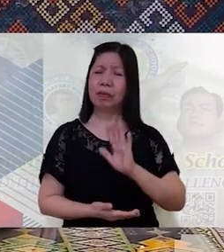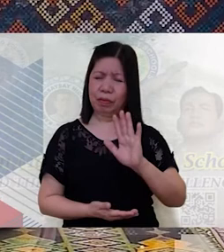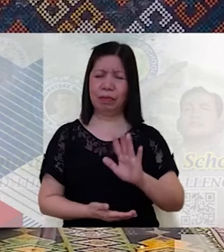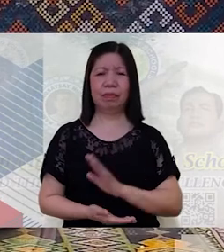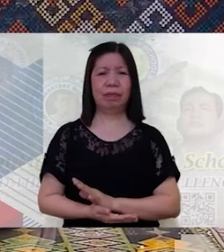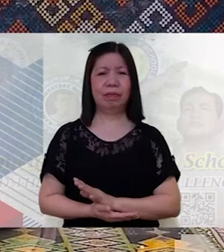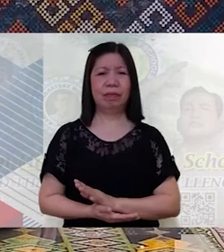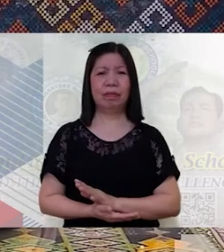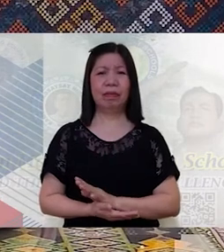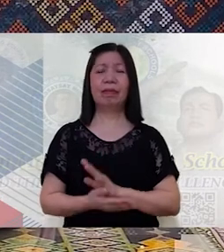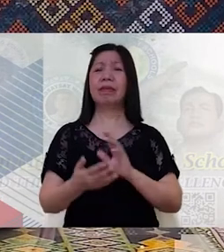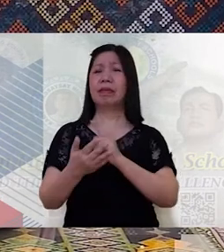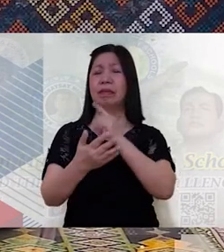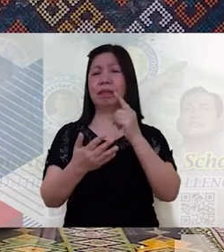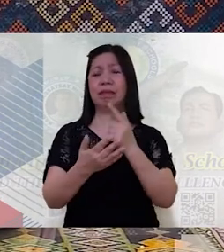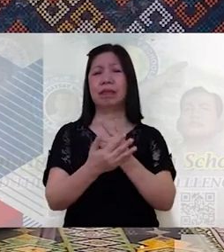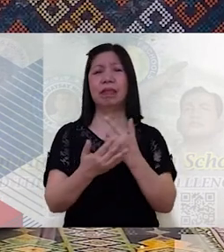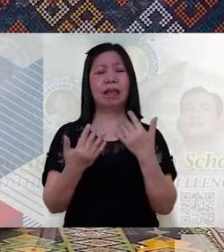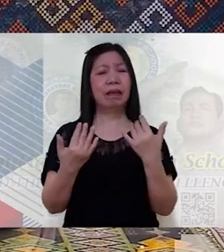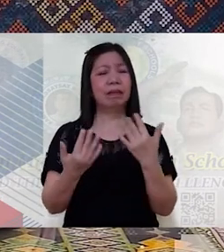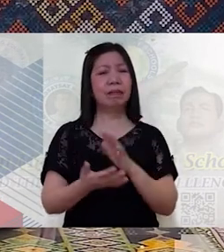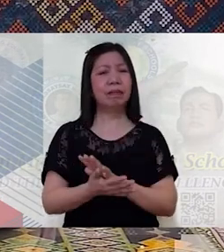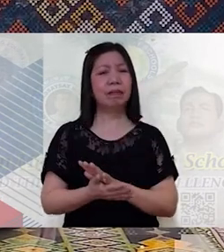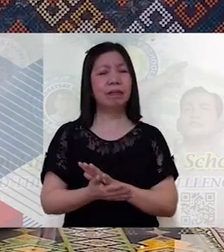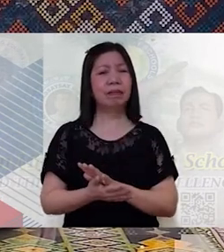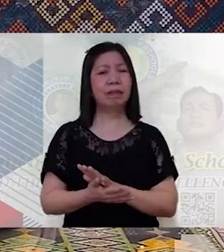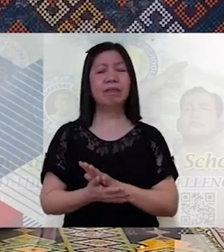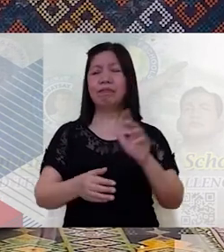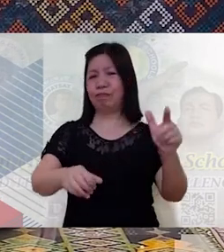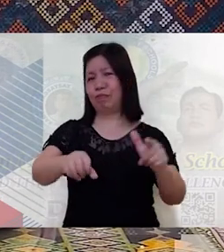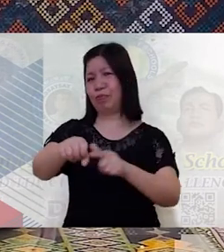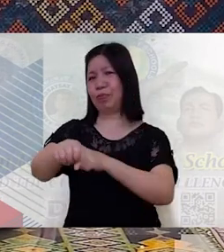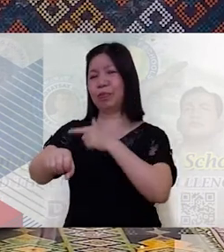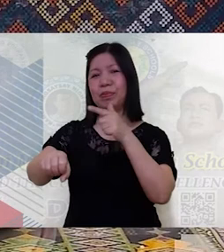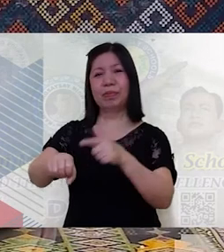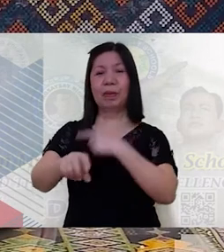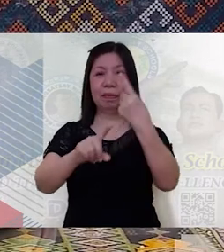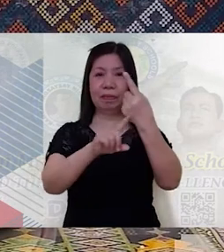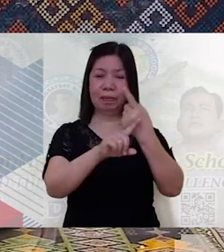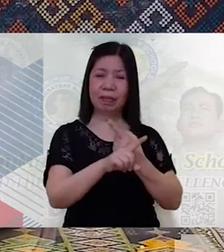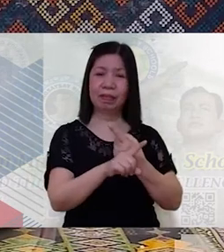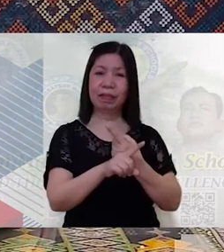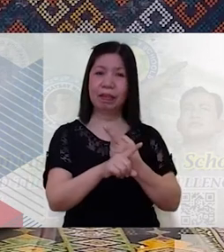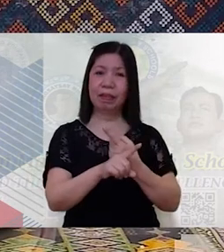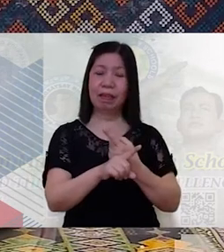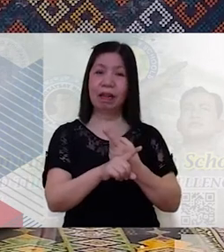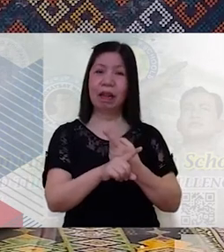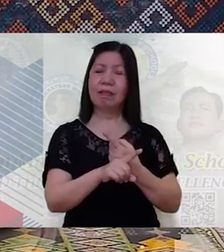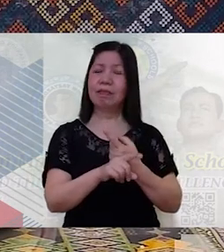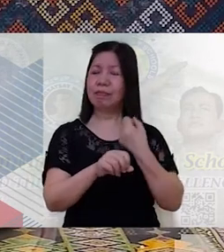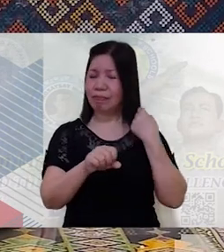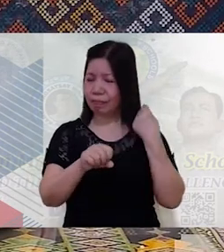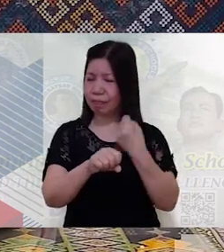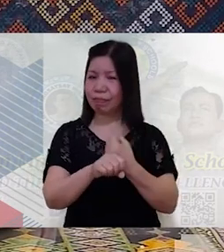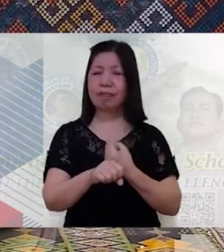are culminating this long months of